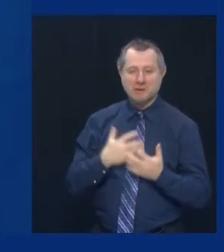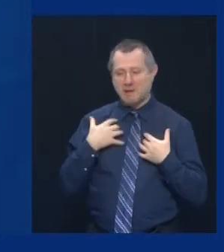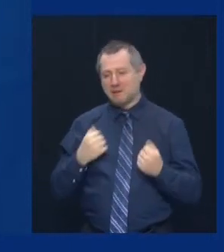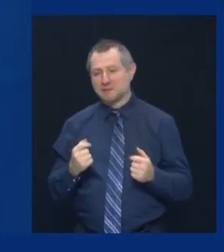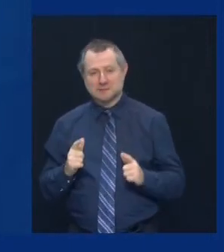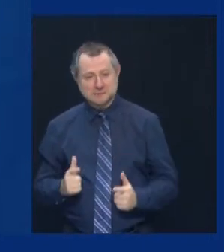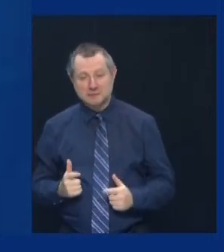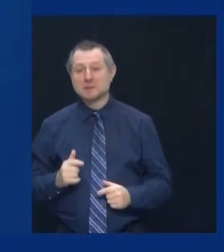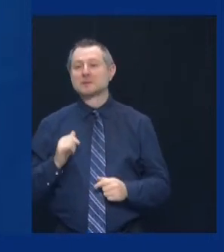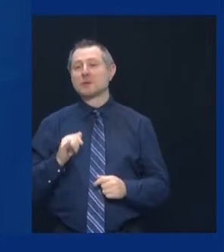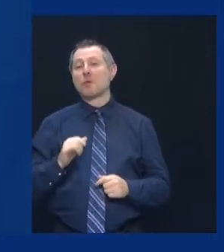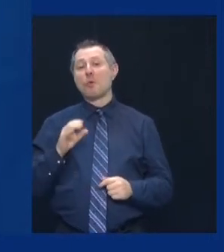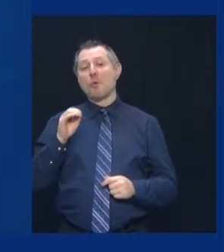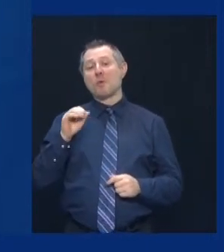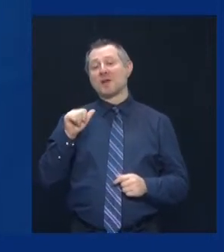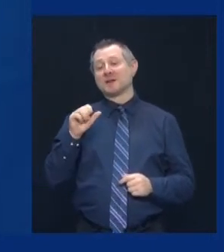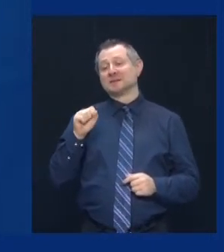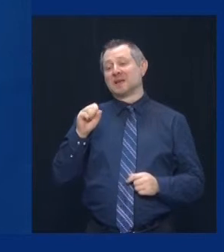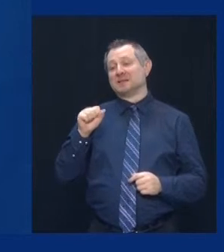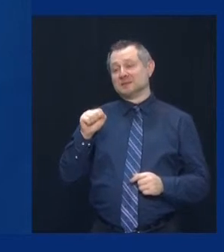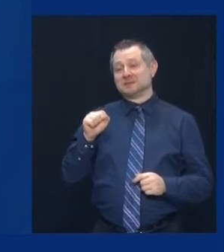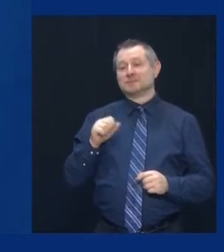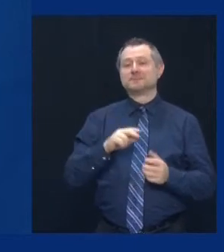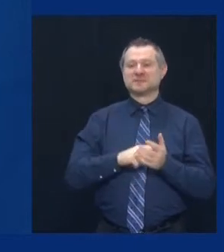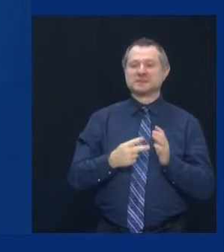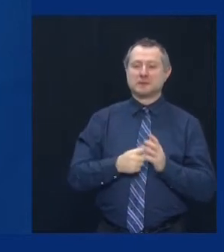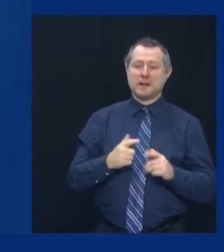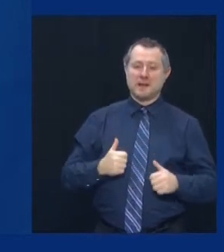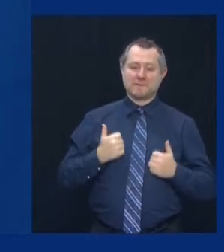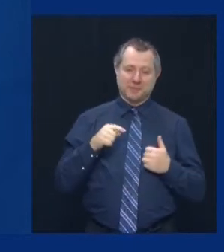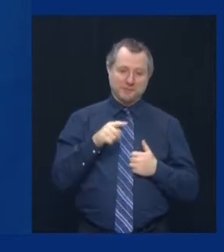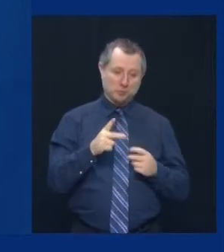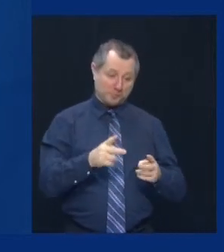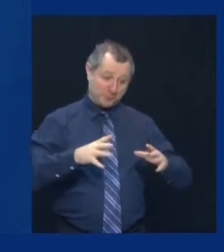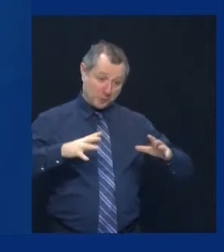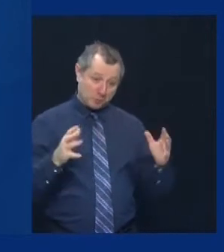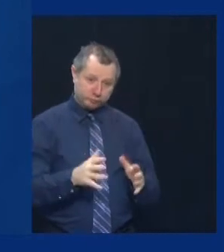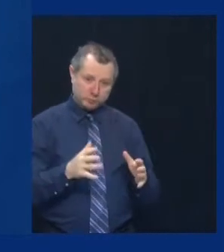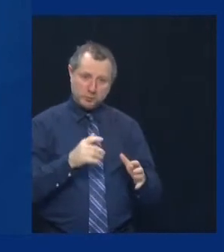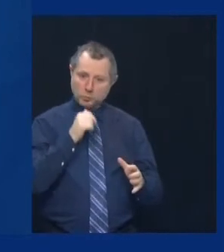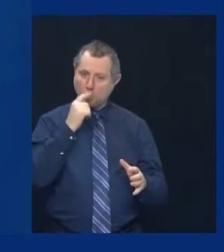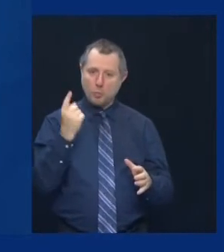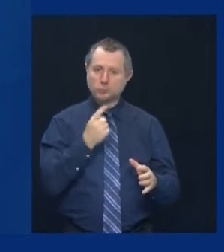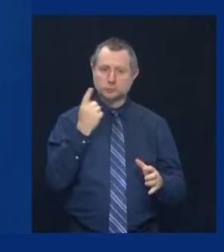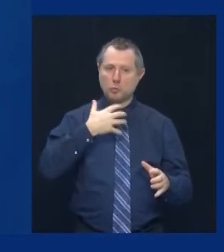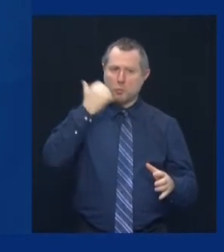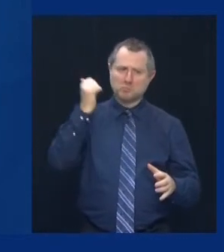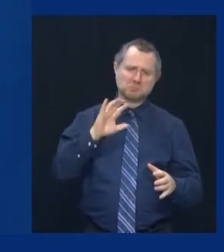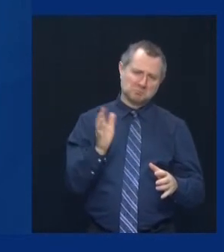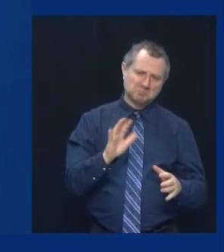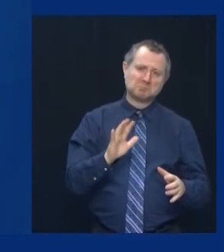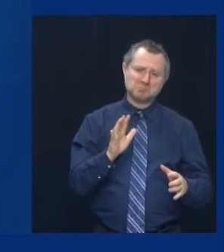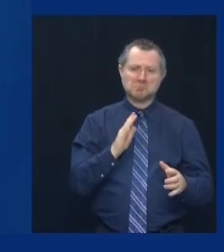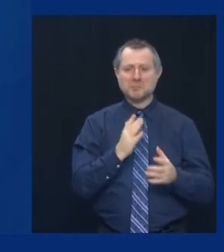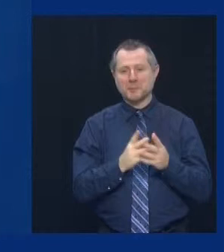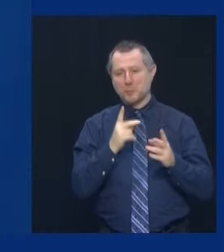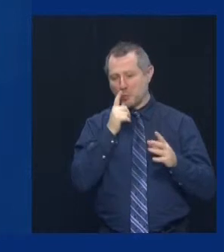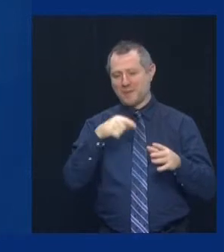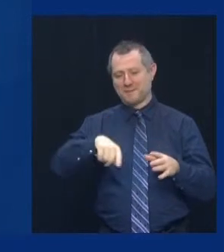OASIS, what we call the old facilities, they're congregate, not necessarily older, but congregate